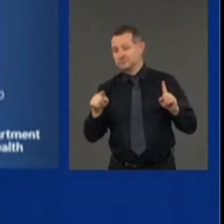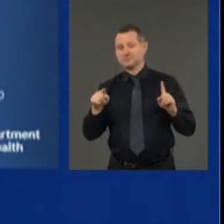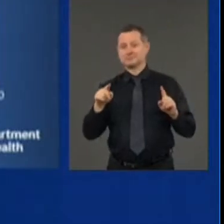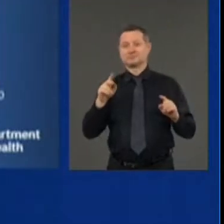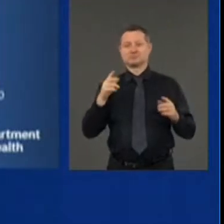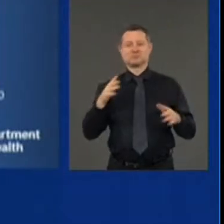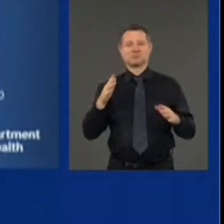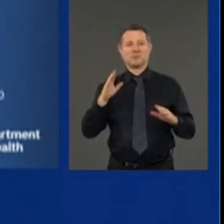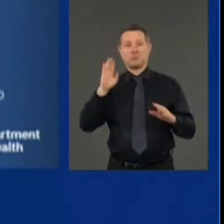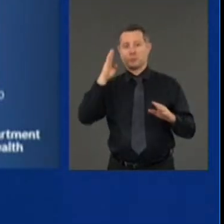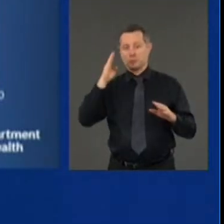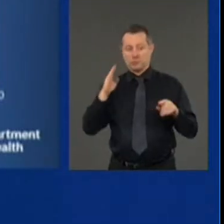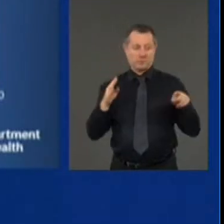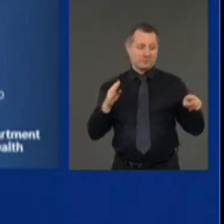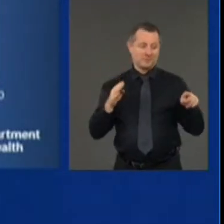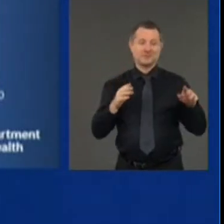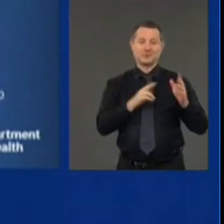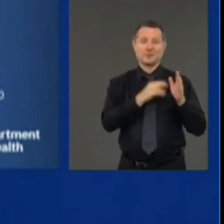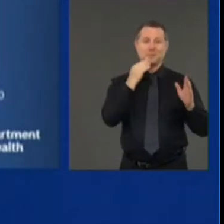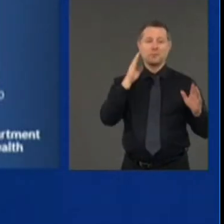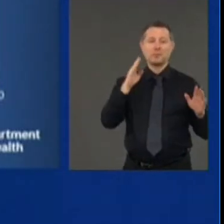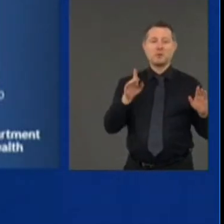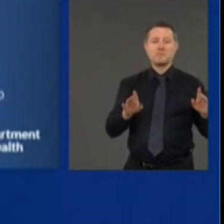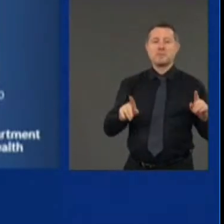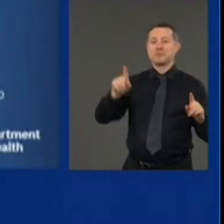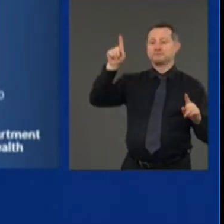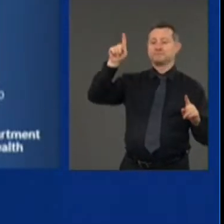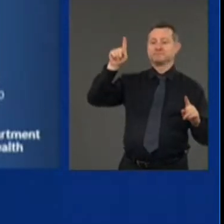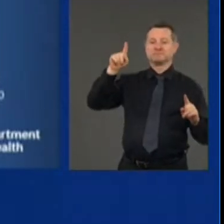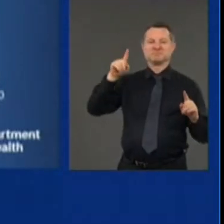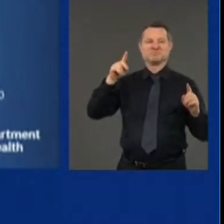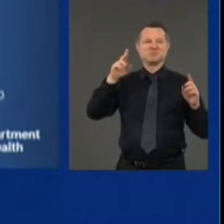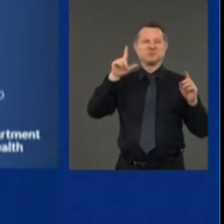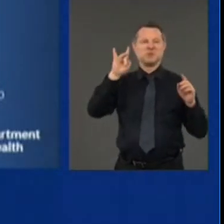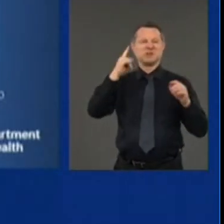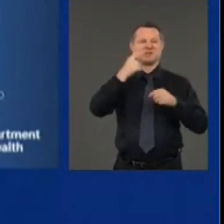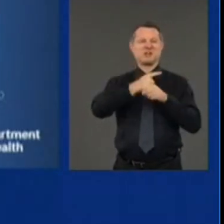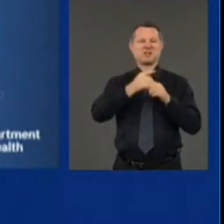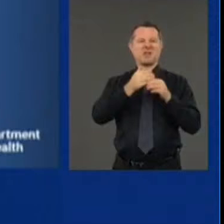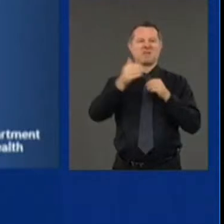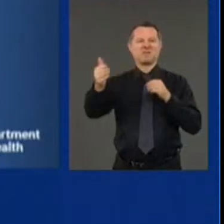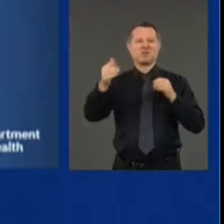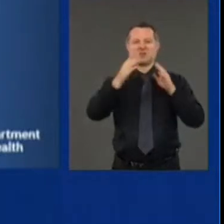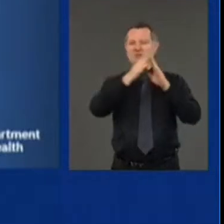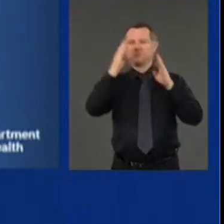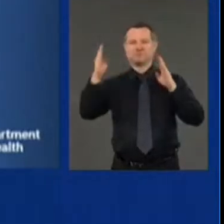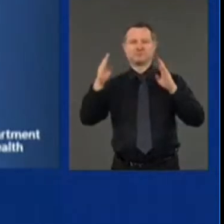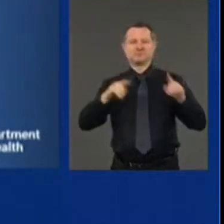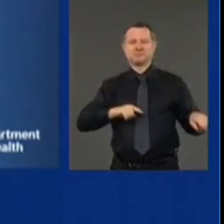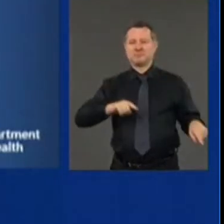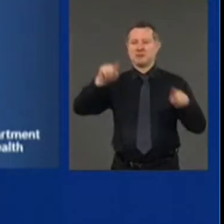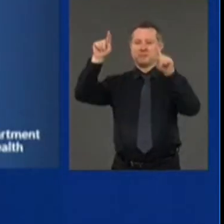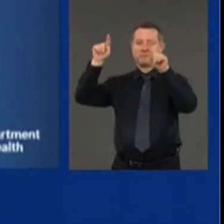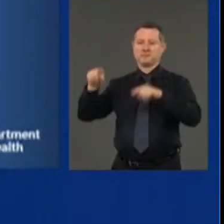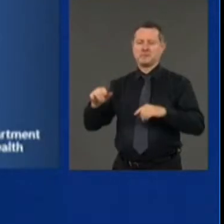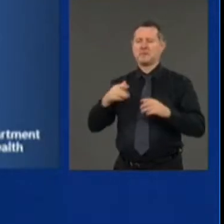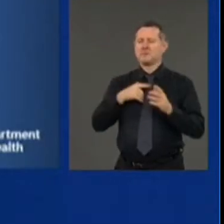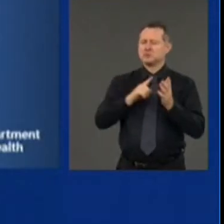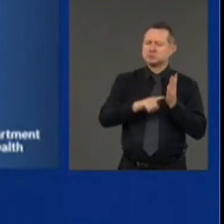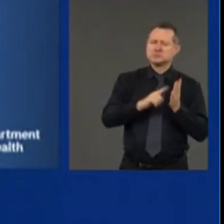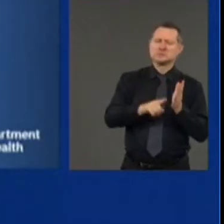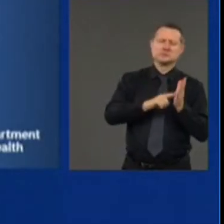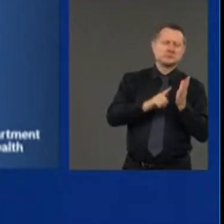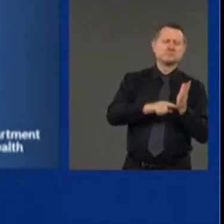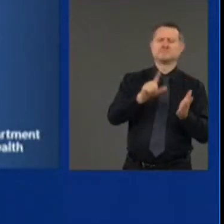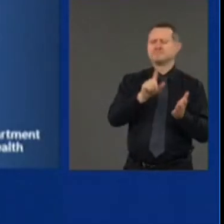23 days. So one may say, well, why does that matter? Because multiple publications out of the Imperial College of